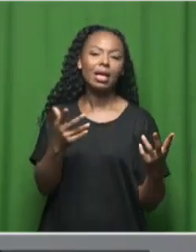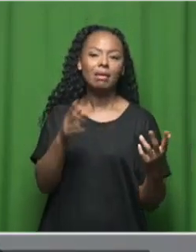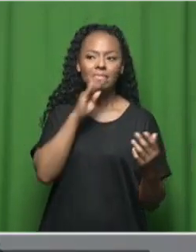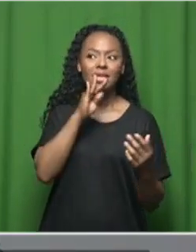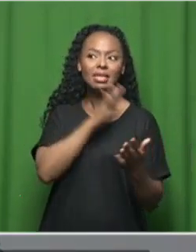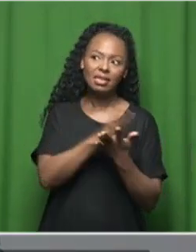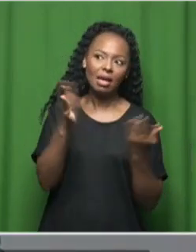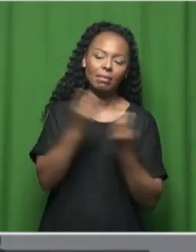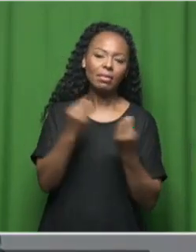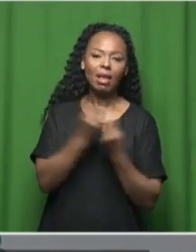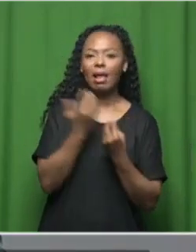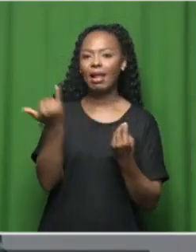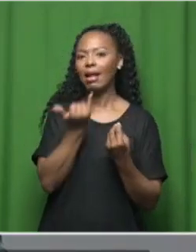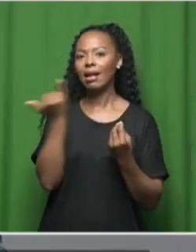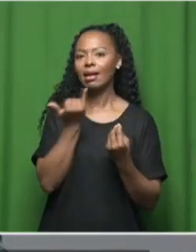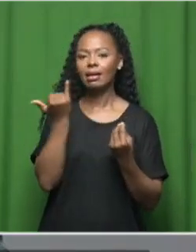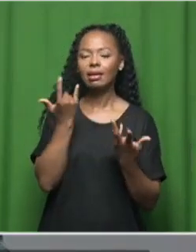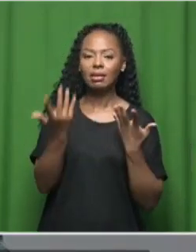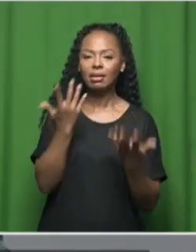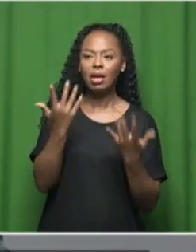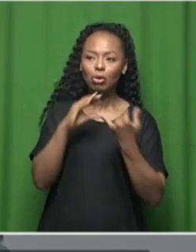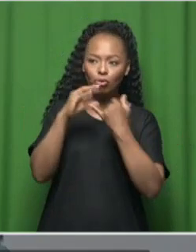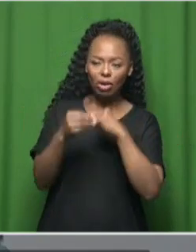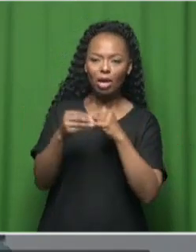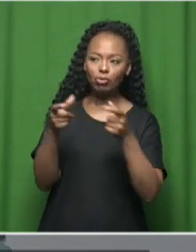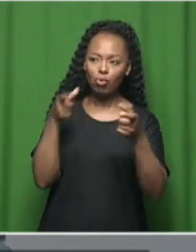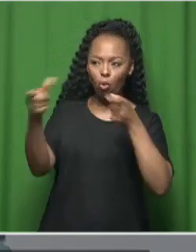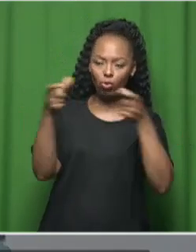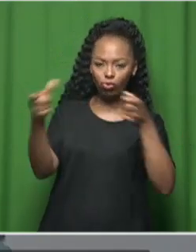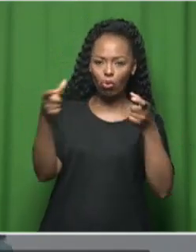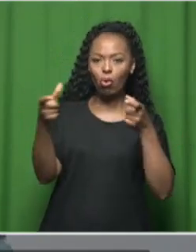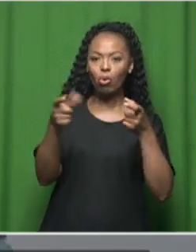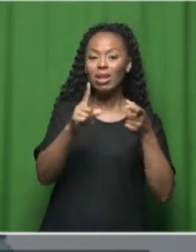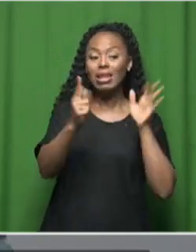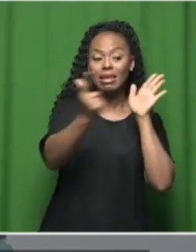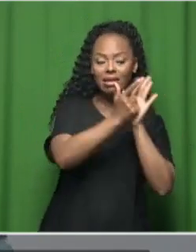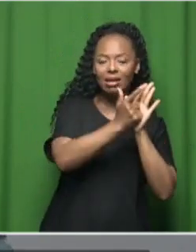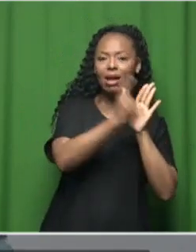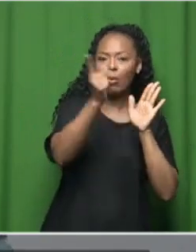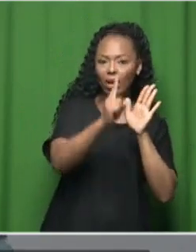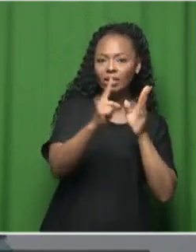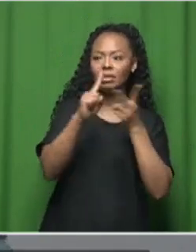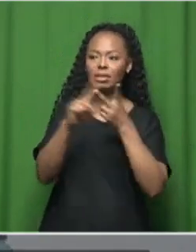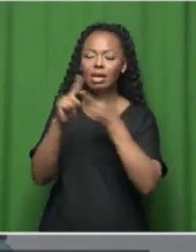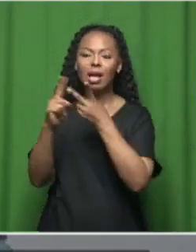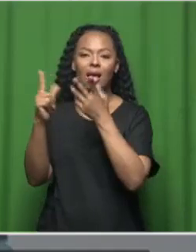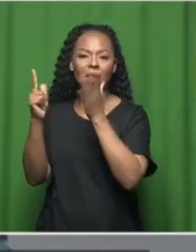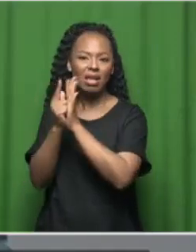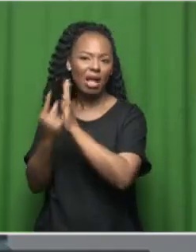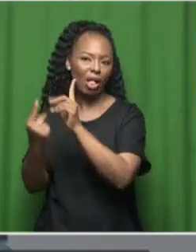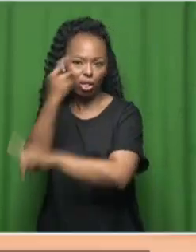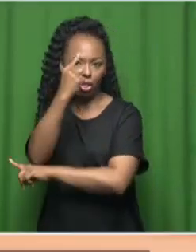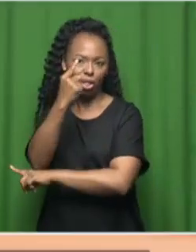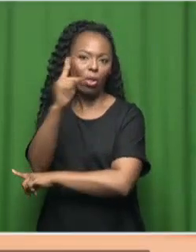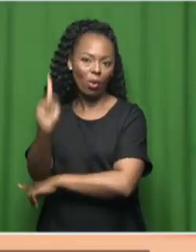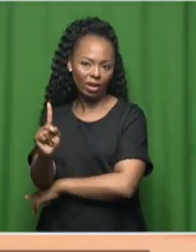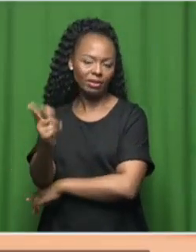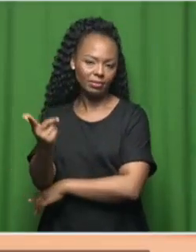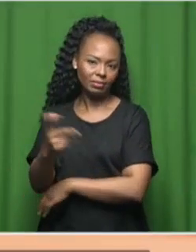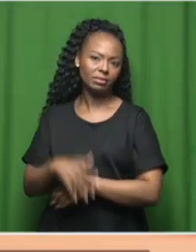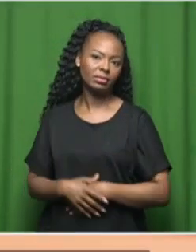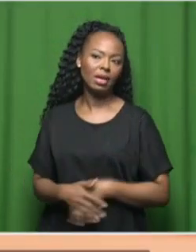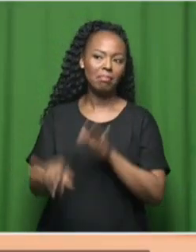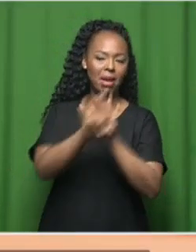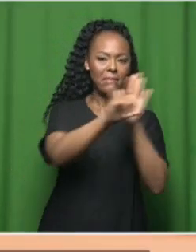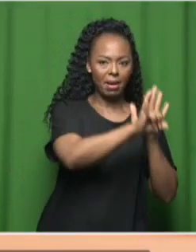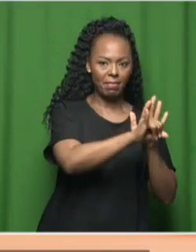of, obviously, the monopoly of trying to control what is illegal and what is not legal. Yeah. So how do you see the collaboration